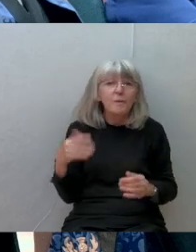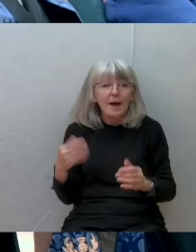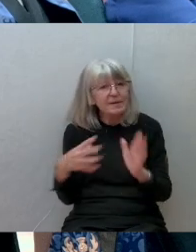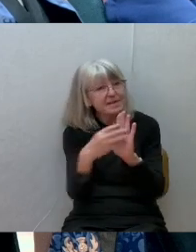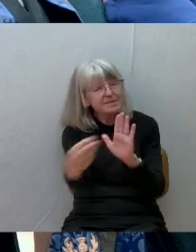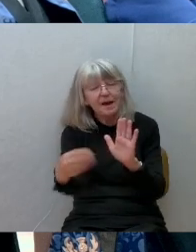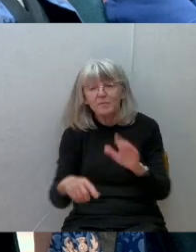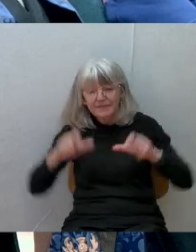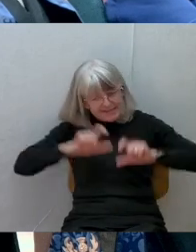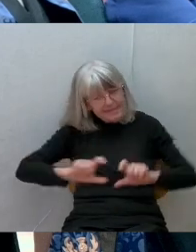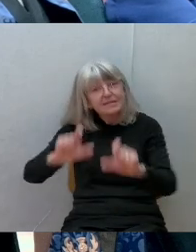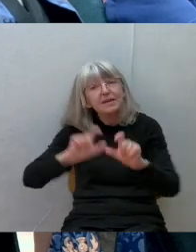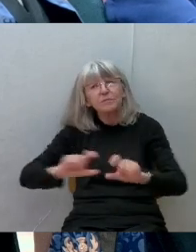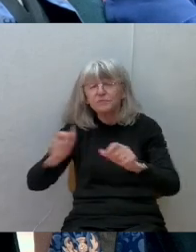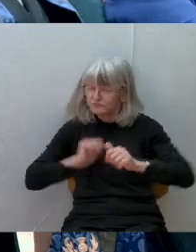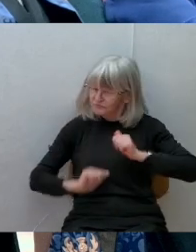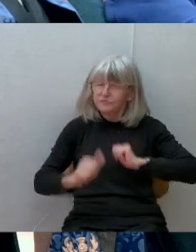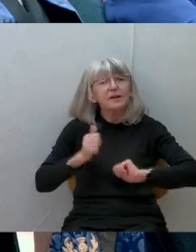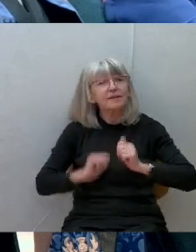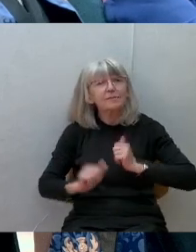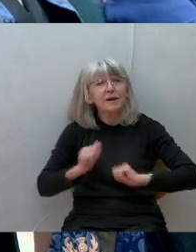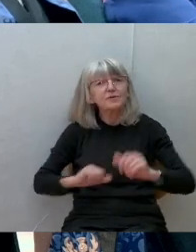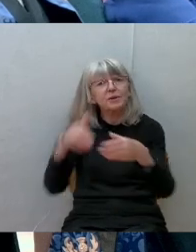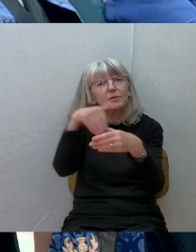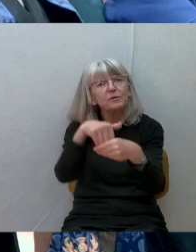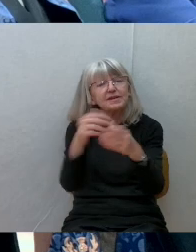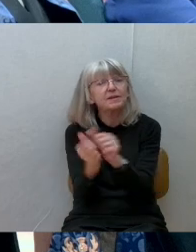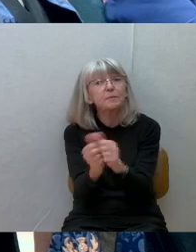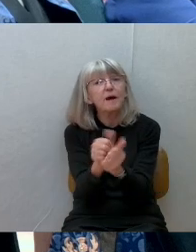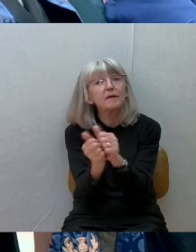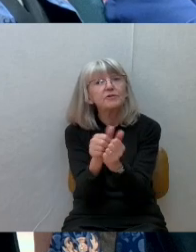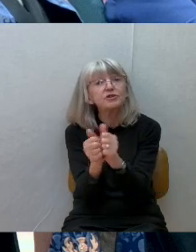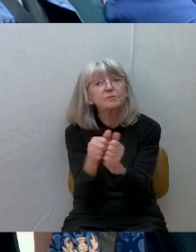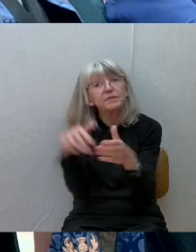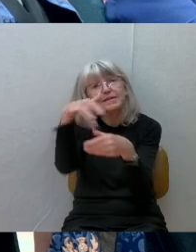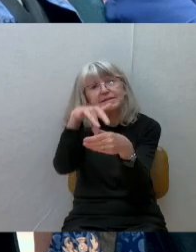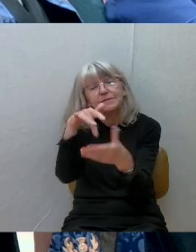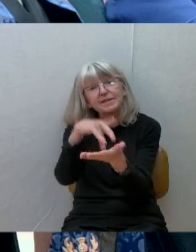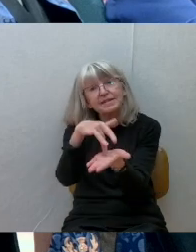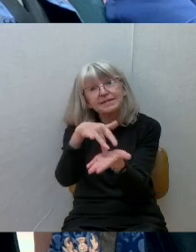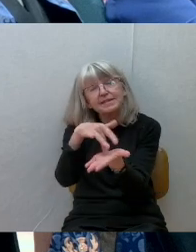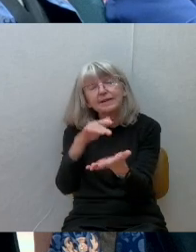proud, very right, to be part of a partnership with the city in delivering that.